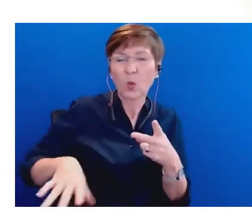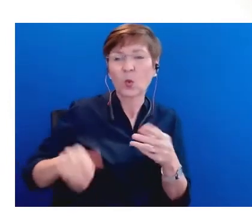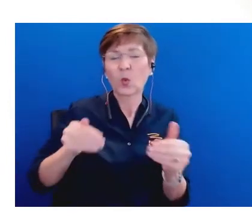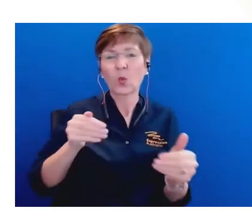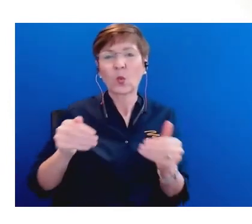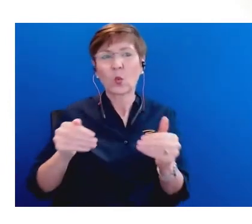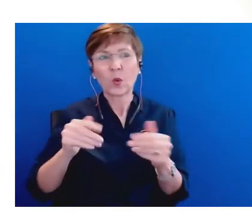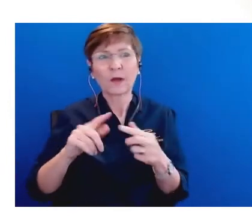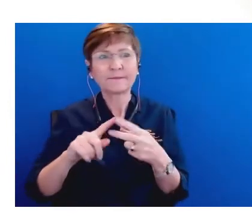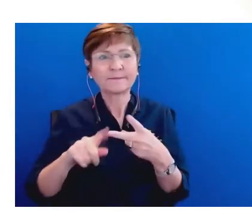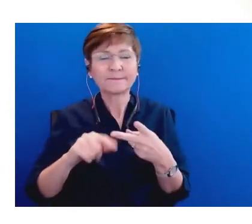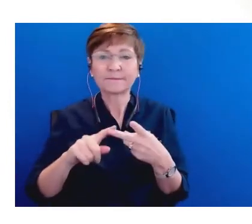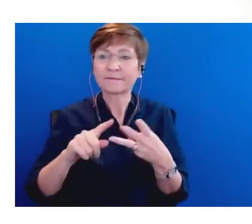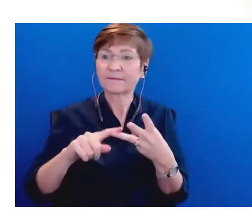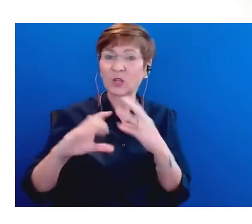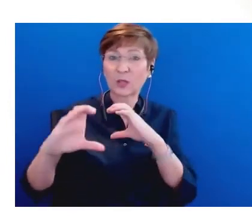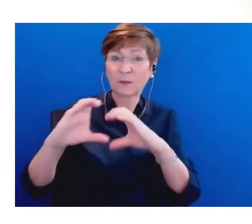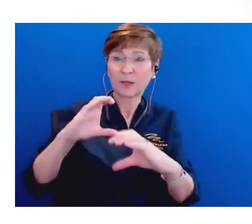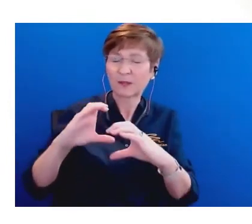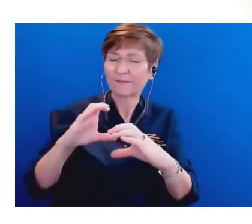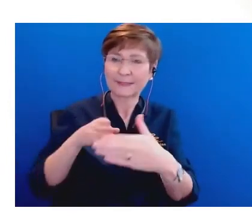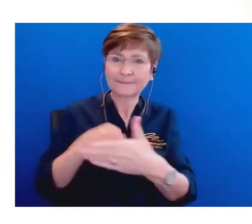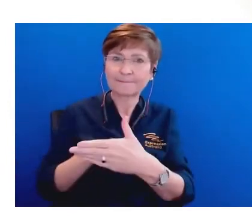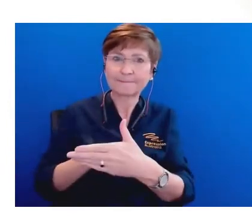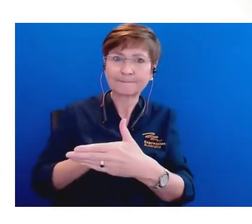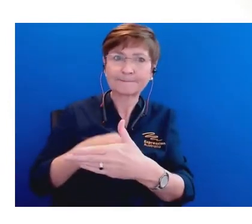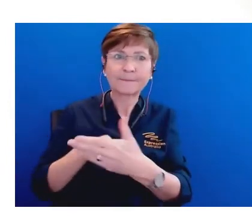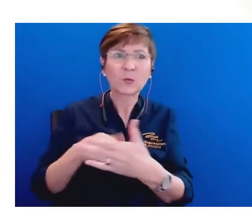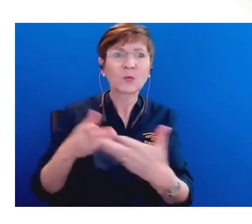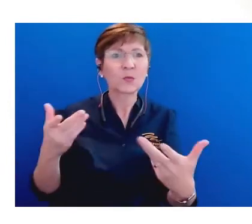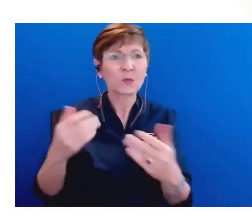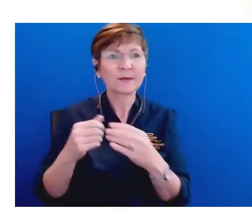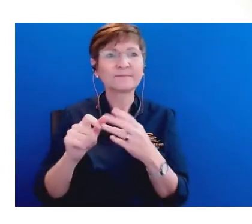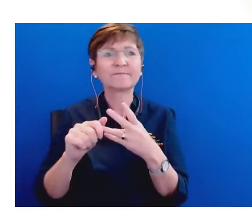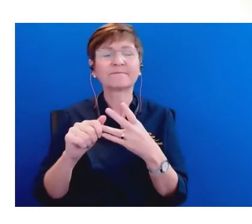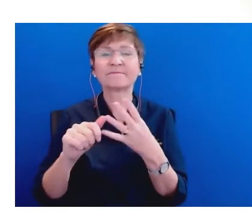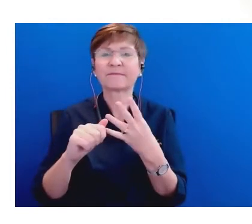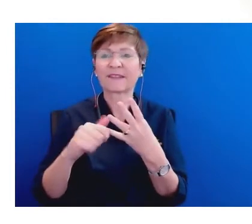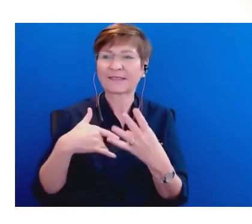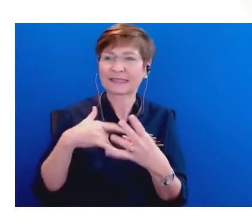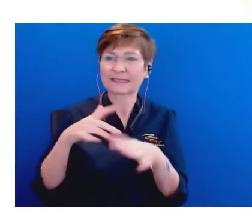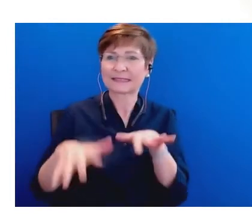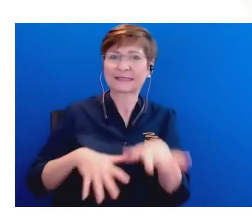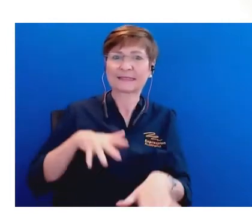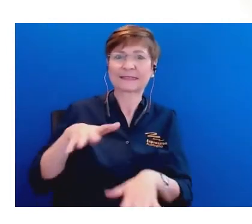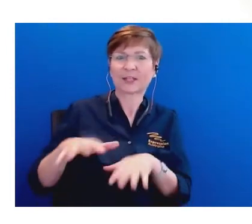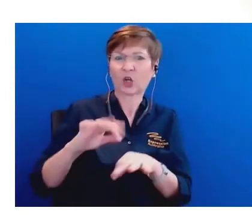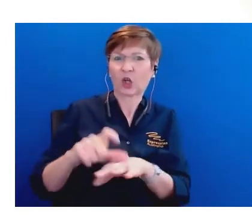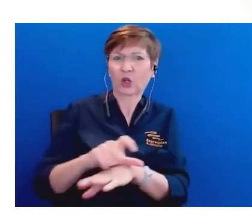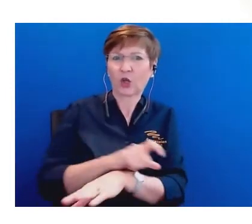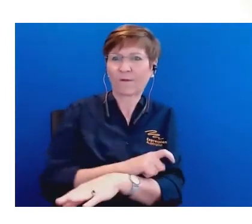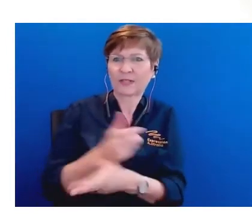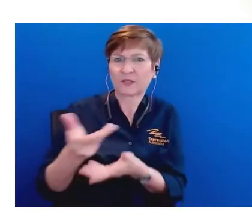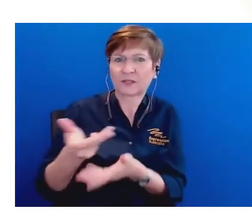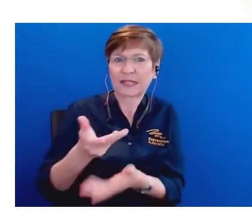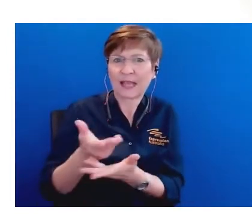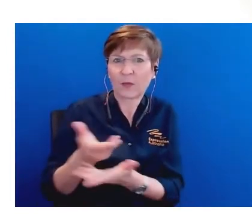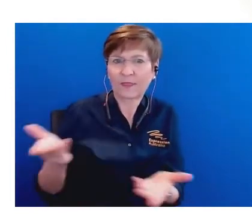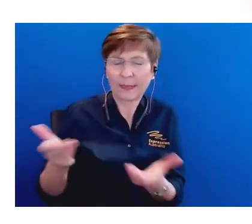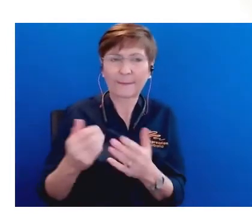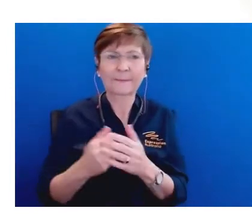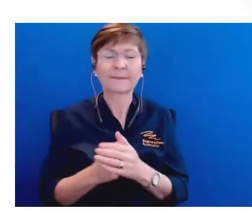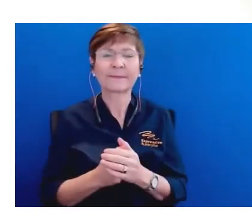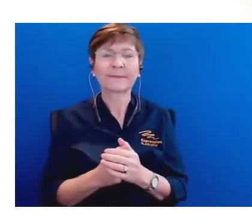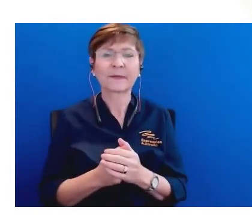contacting companies, and a lack of confidence to engage with providers. And the participants in that study said